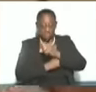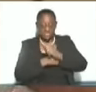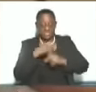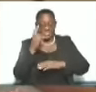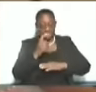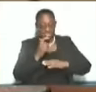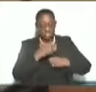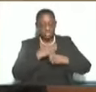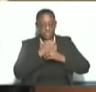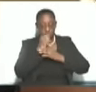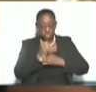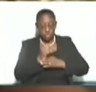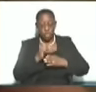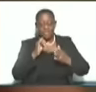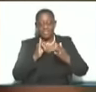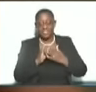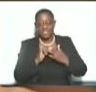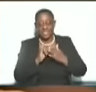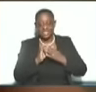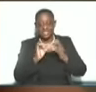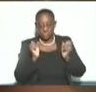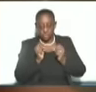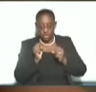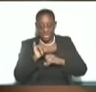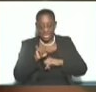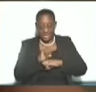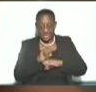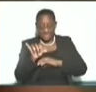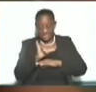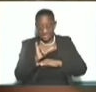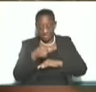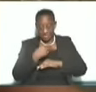to ensure that small island developing states like ours